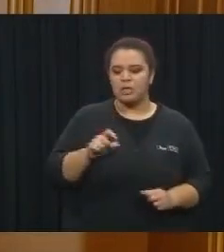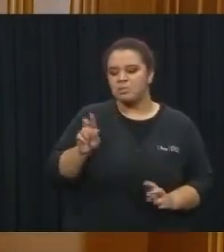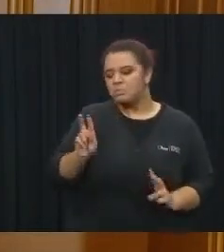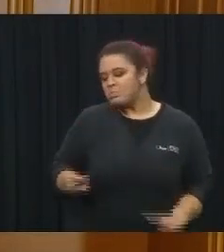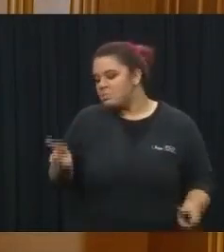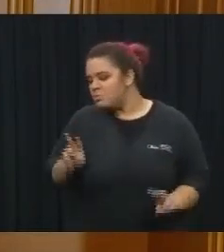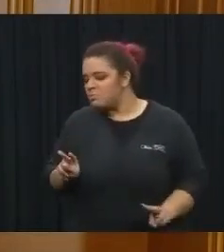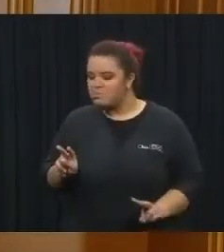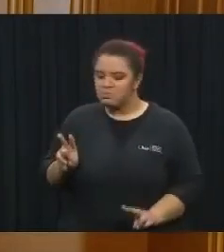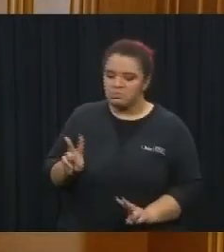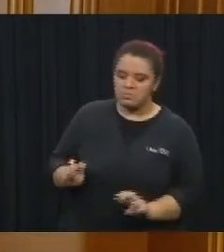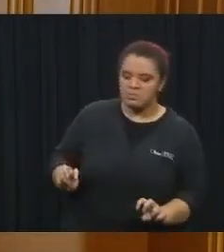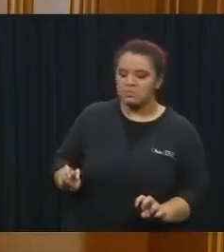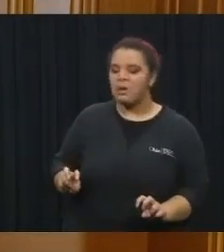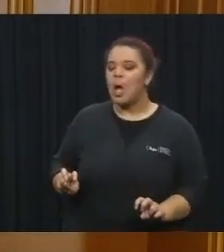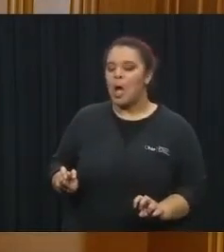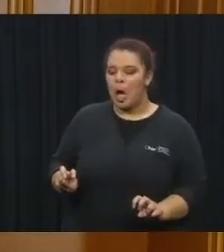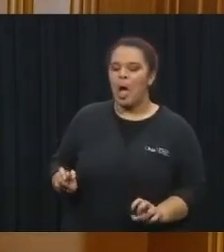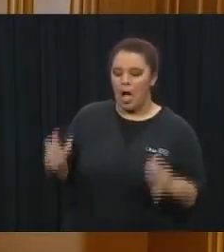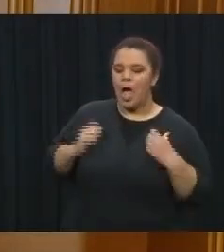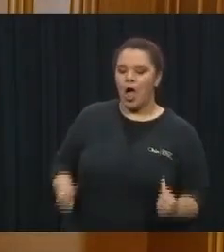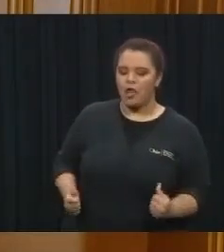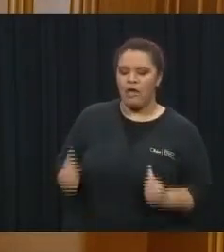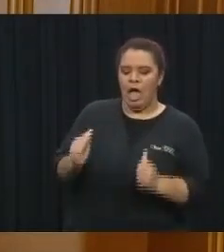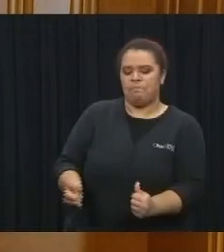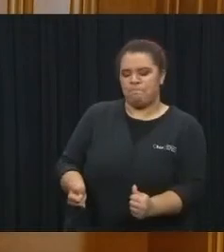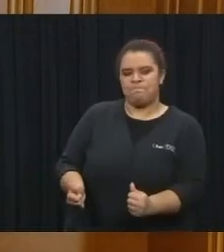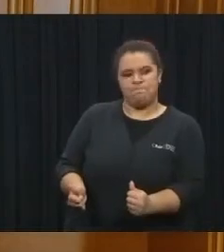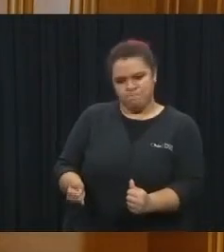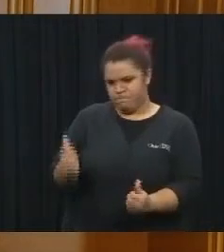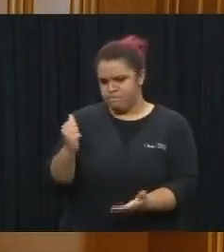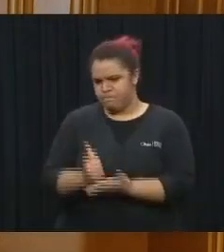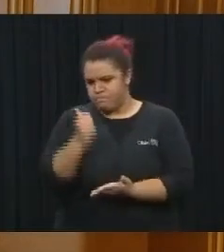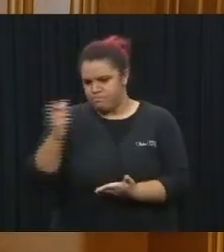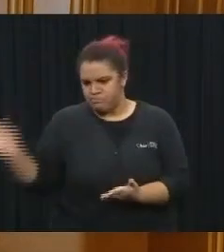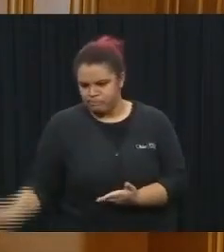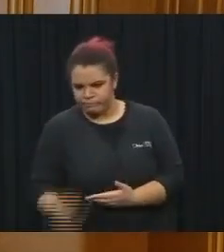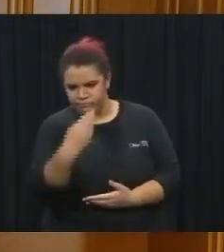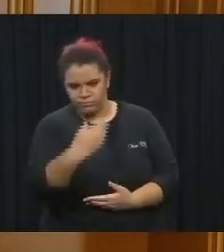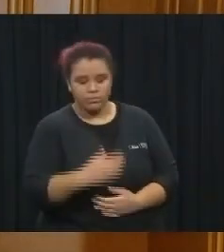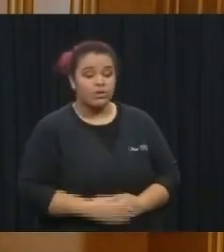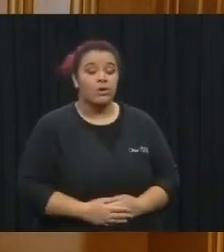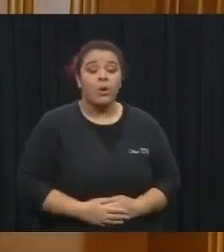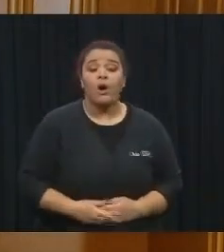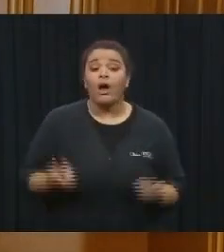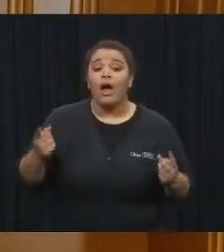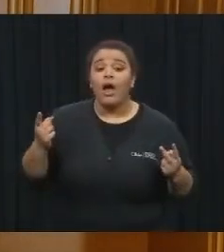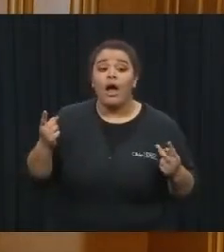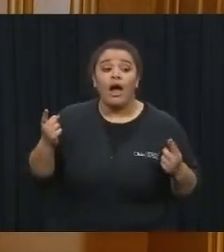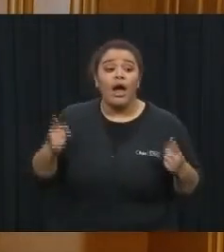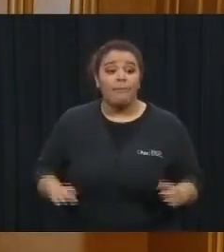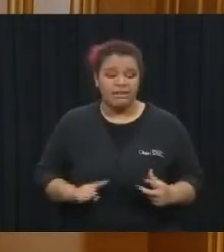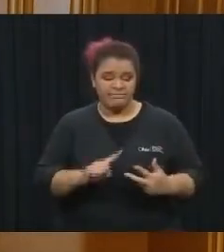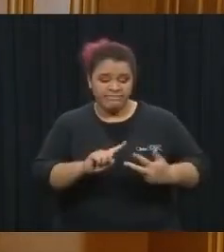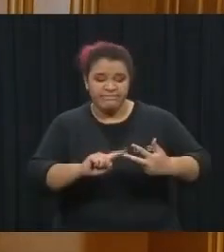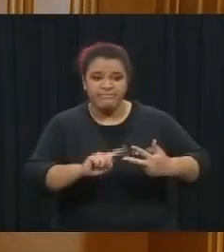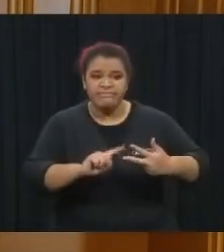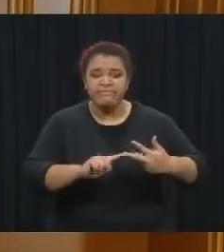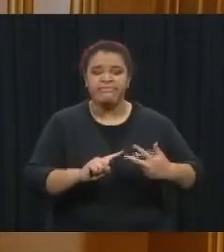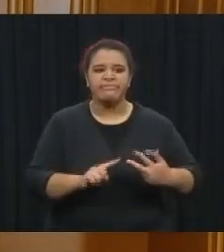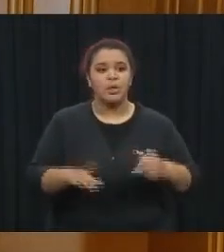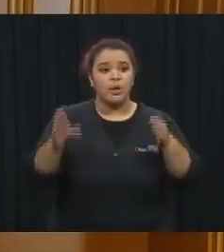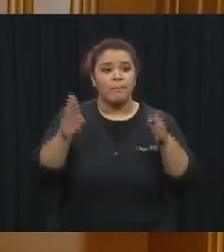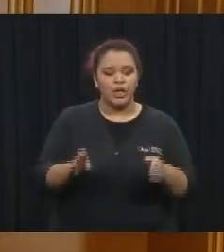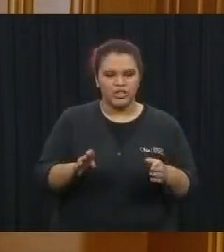To be safe, they have to be able to understand that that person gets sent home because they have an